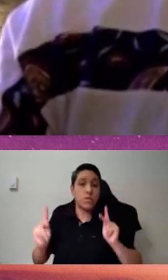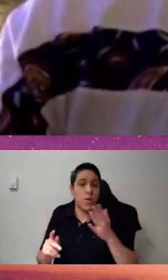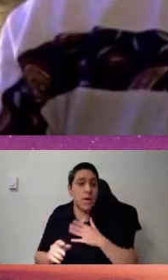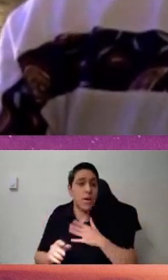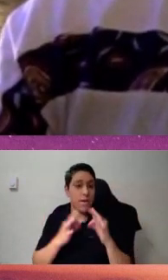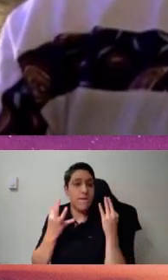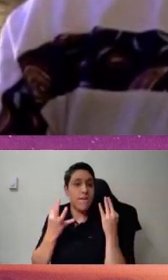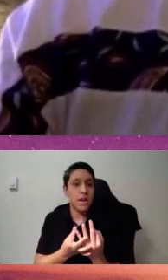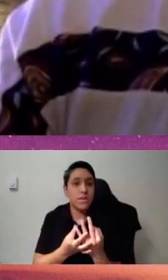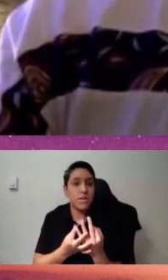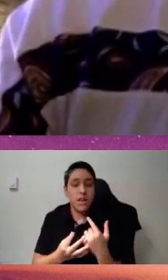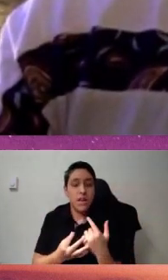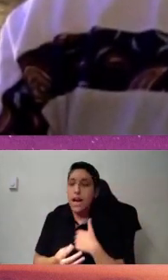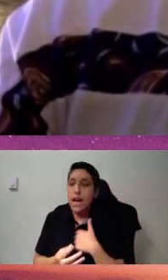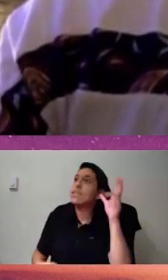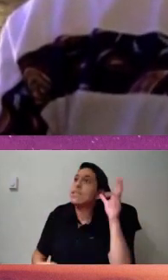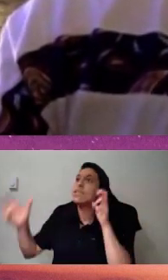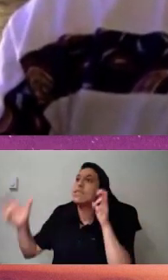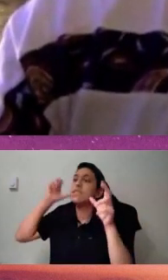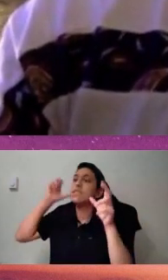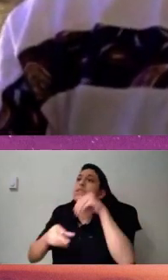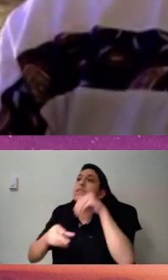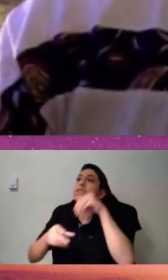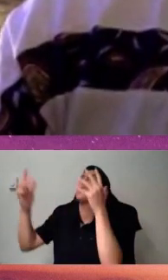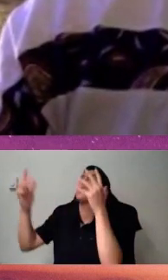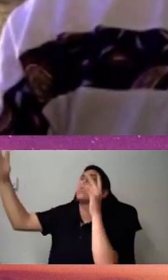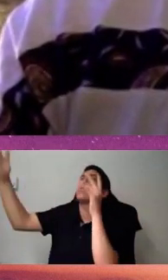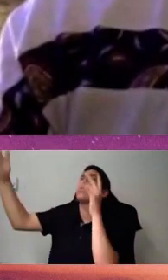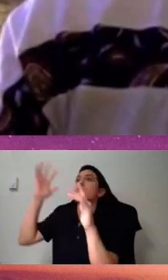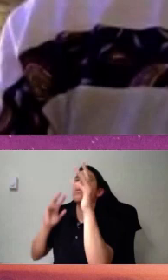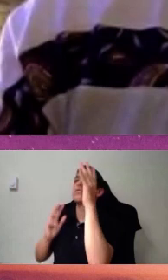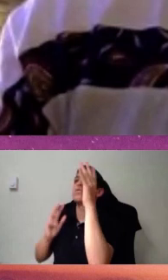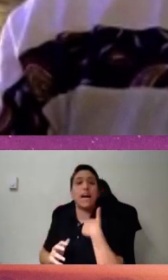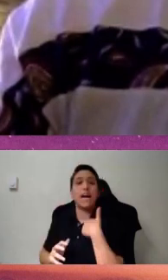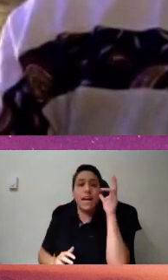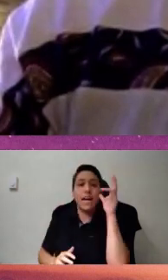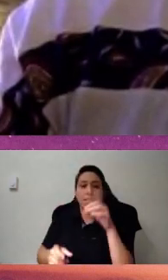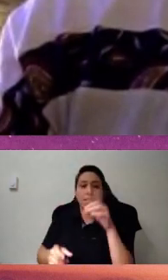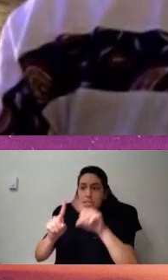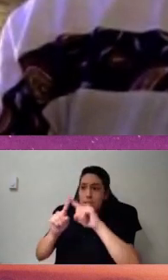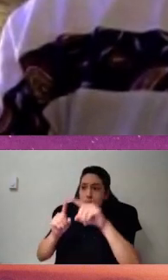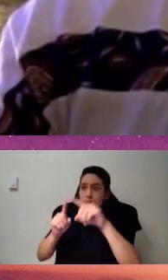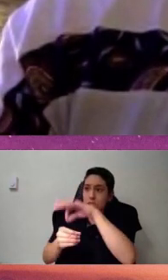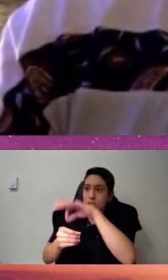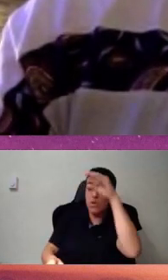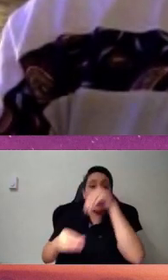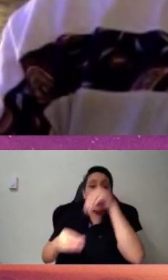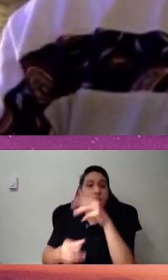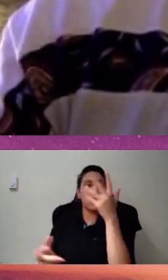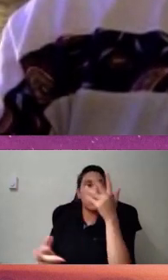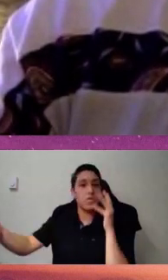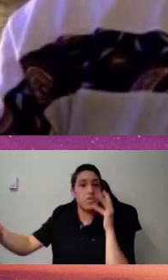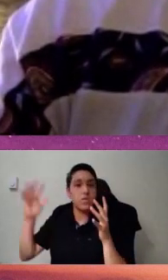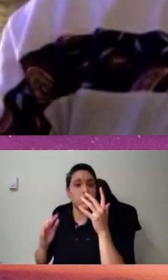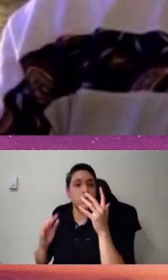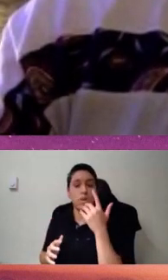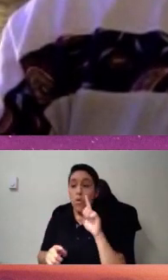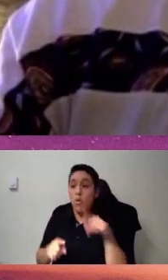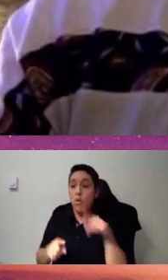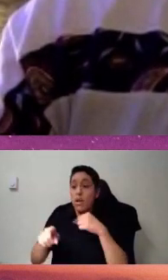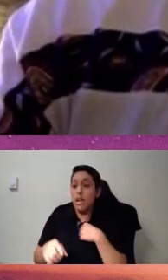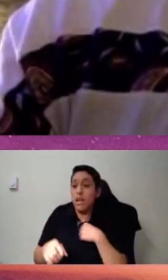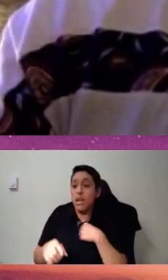in the forms of, natural deities and old gods. While I was out there, I was taught many things,